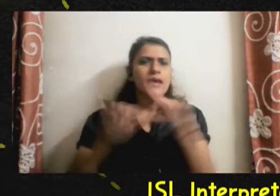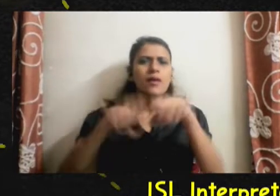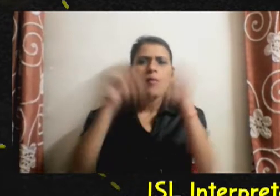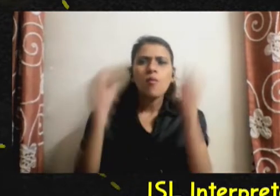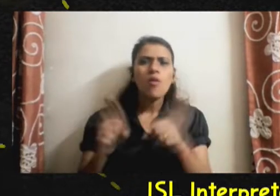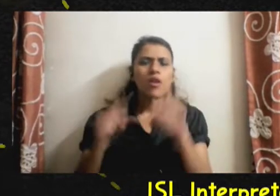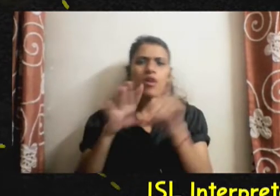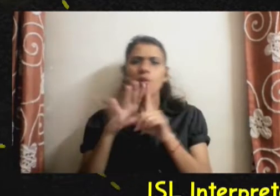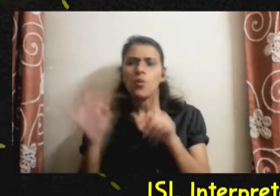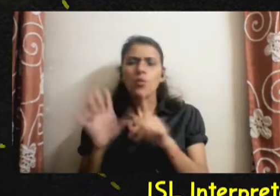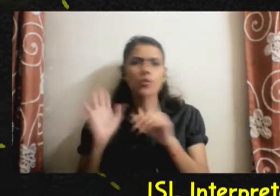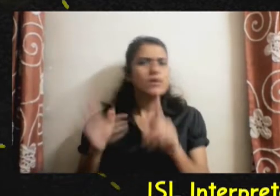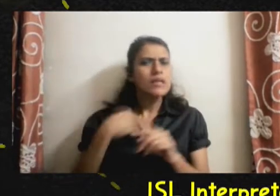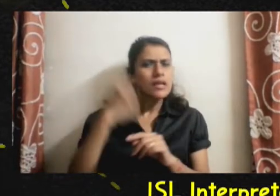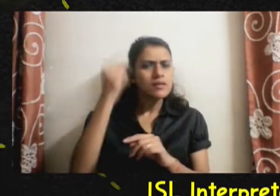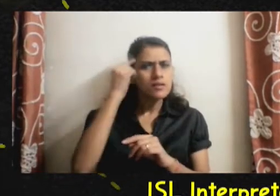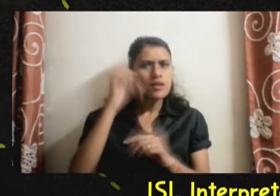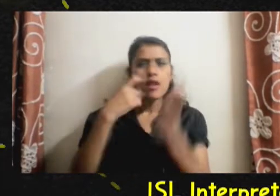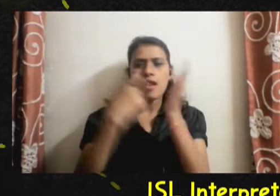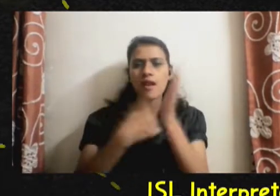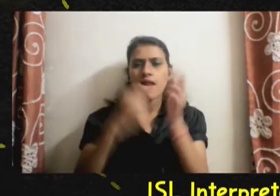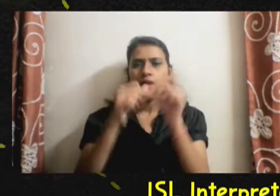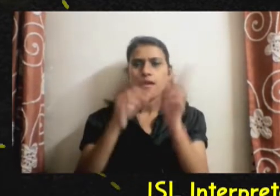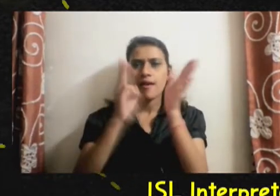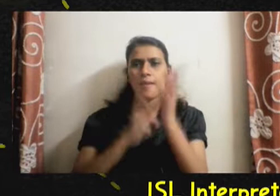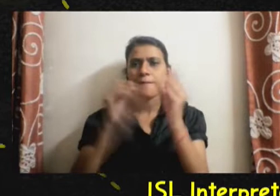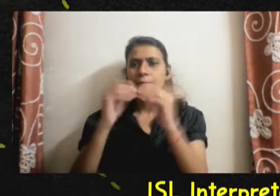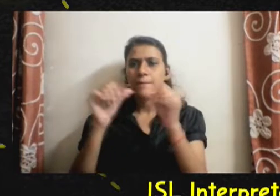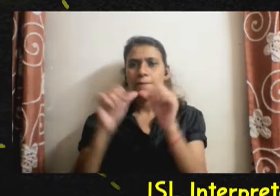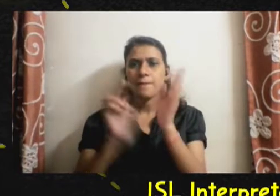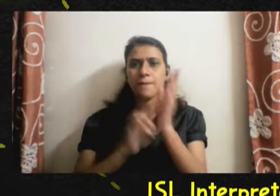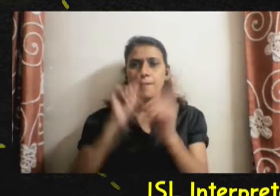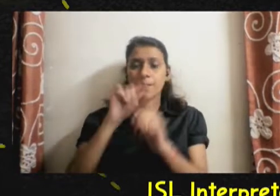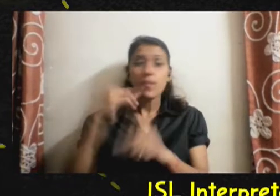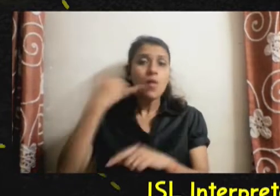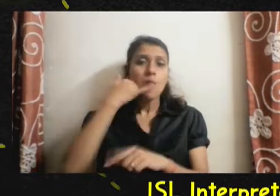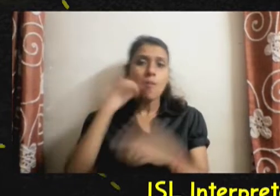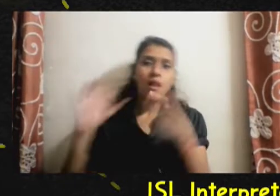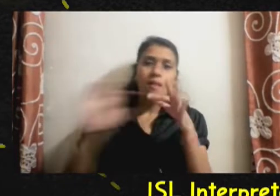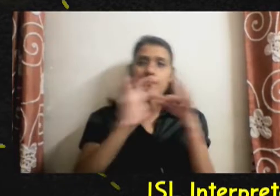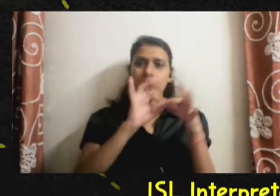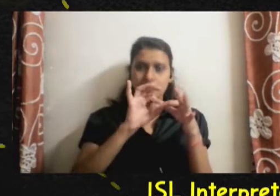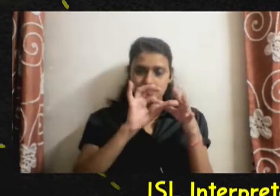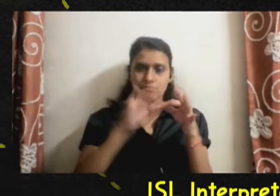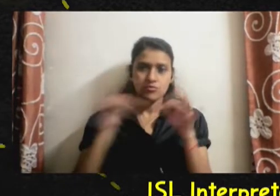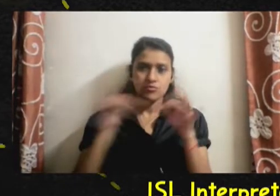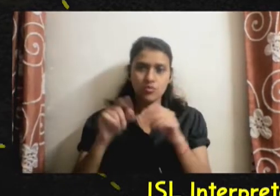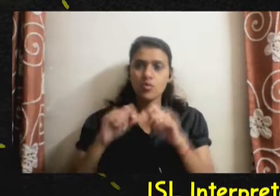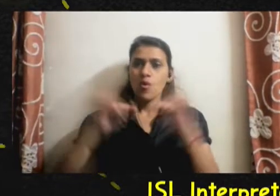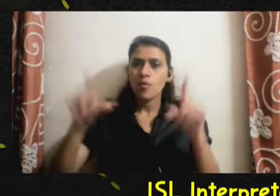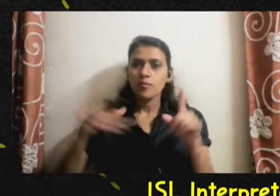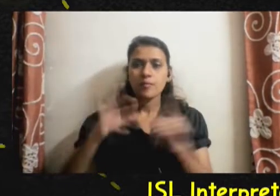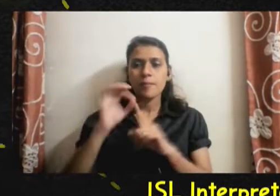around. And that's where I think Ramani's, the mobile phone based platform, it's an IVRS platform, which is actually a